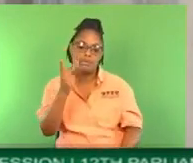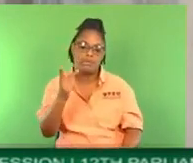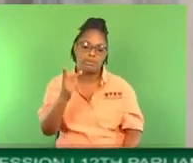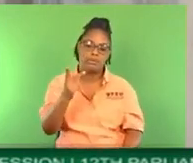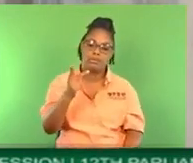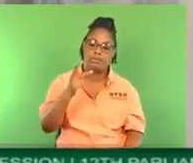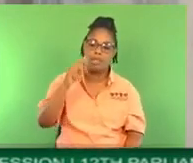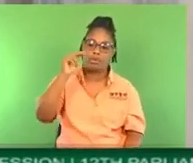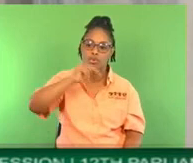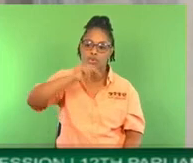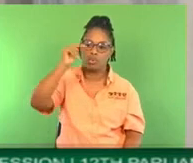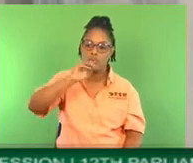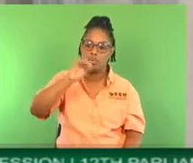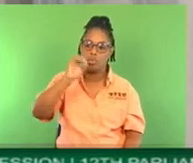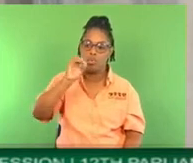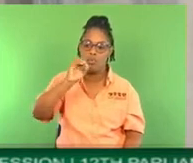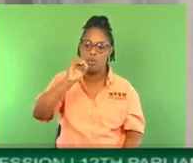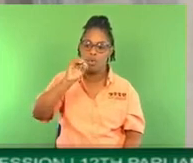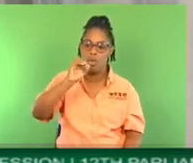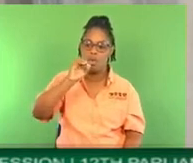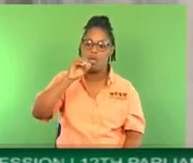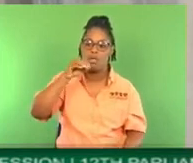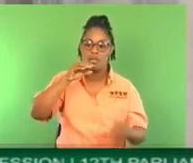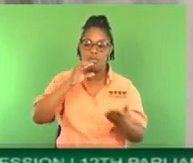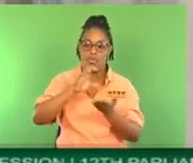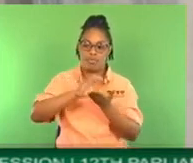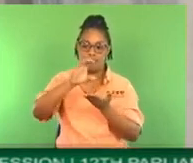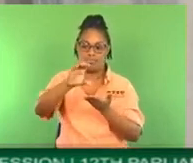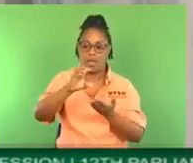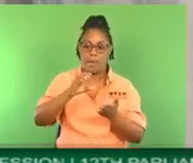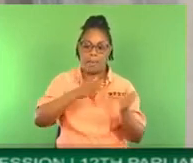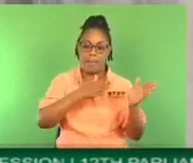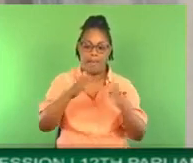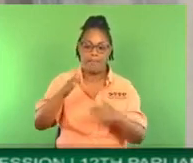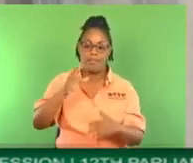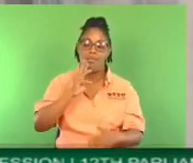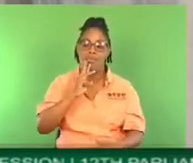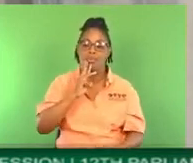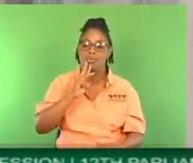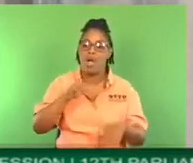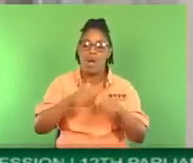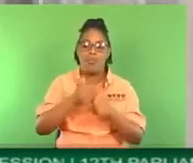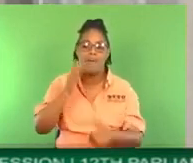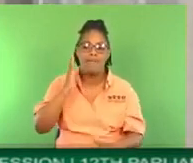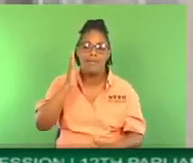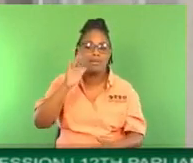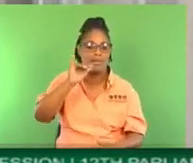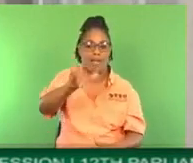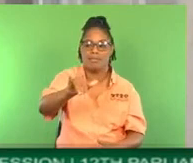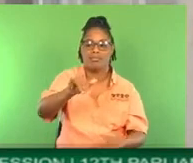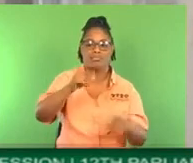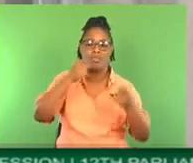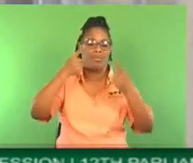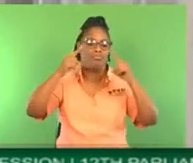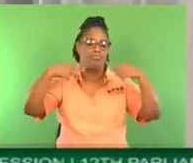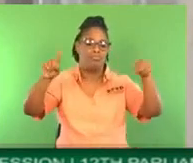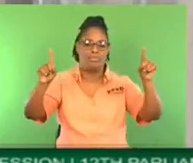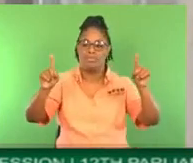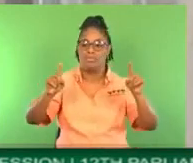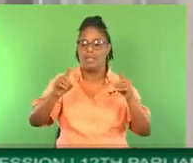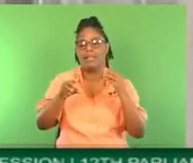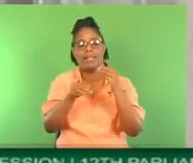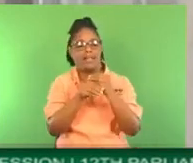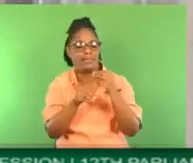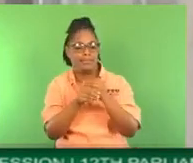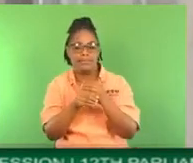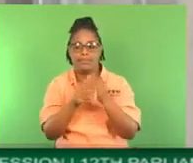Urupuch investment plan for water, how it will work and transfer into water in the taps